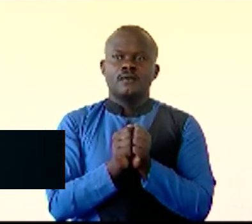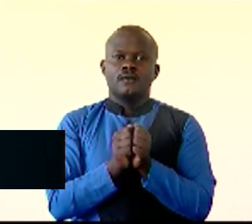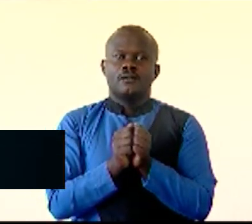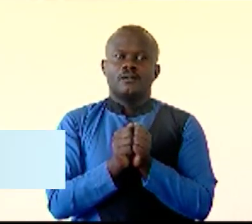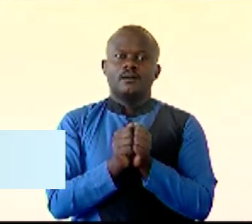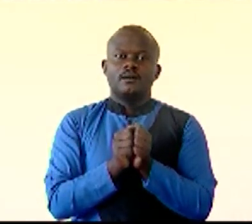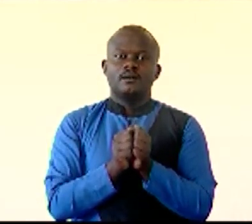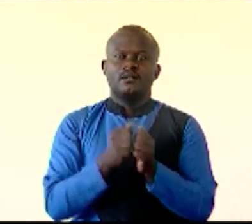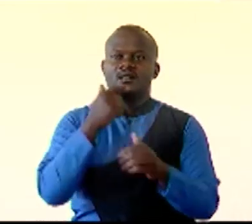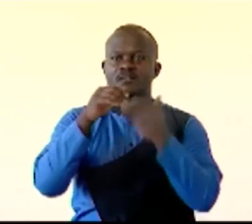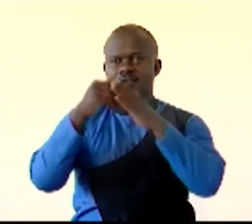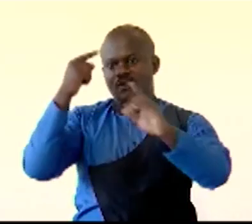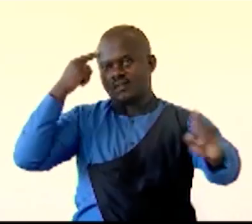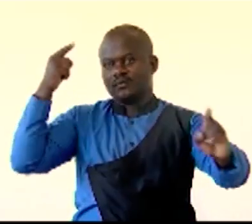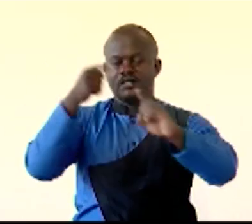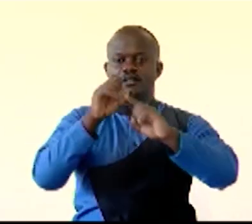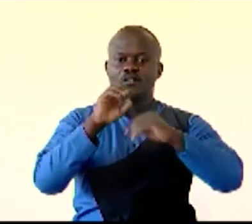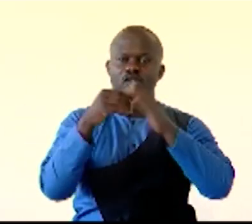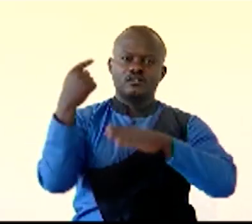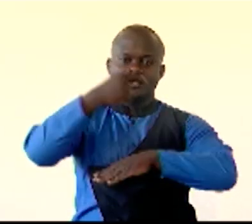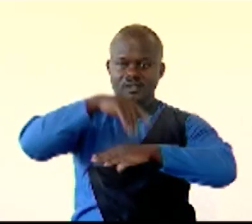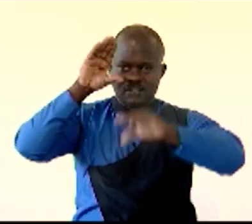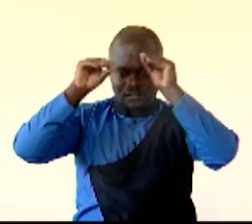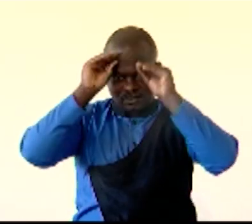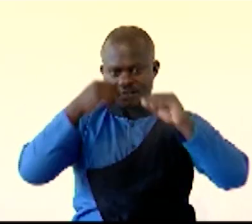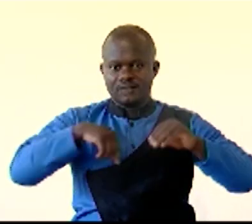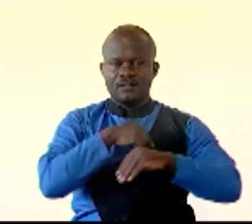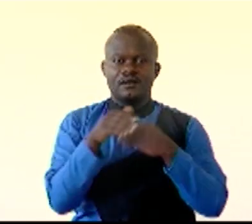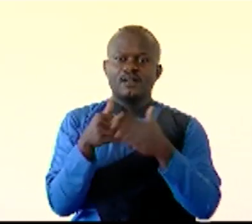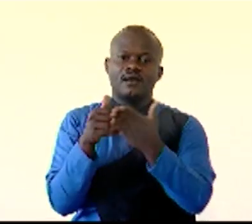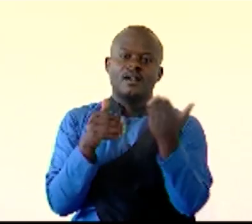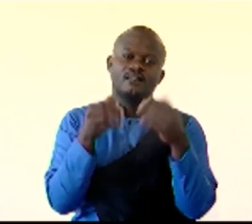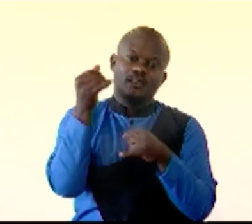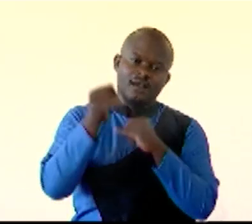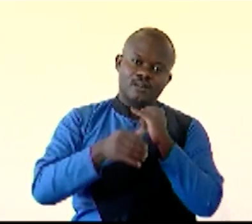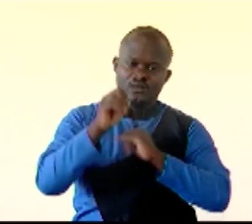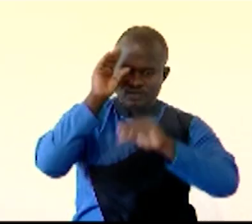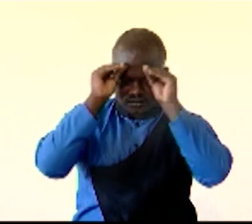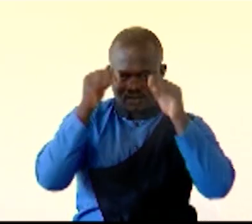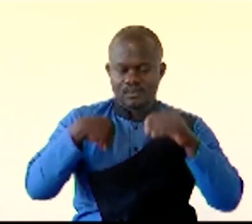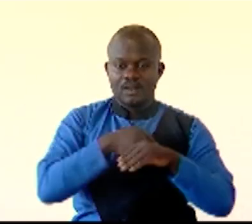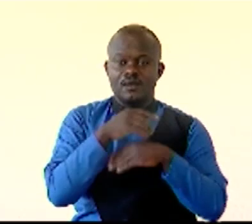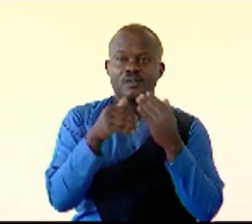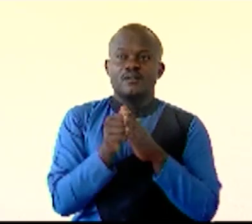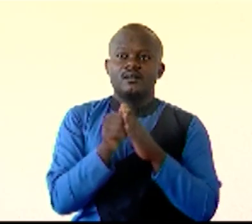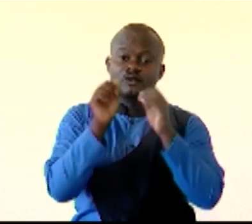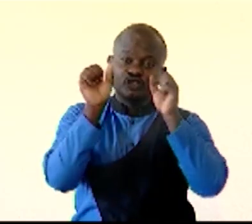The objectives of today's lesson are these ones. At the end of this lesson, you should